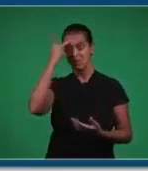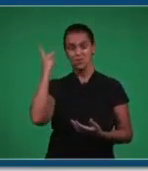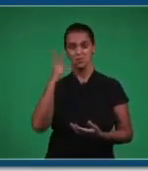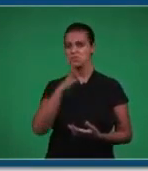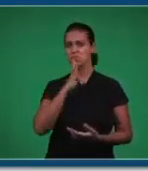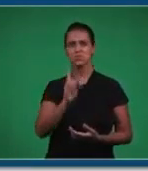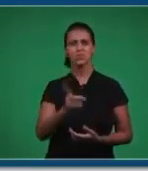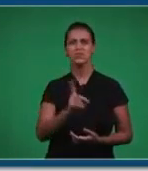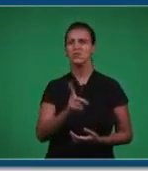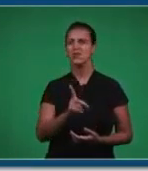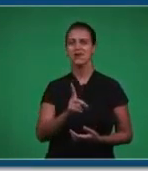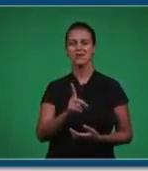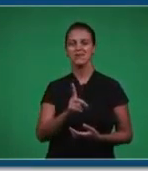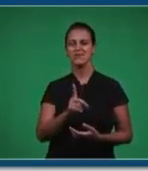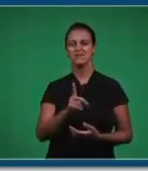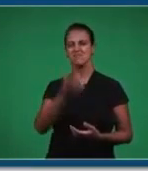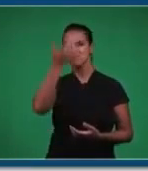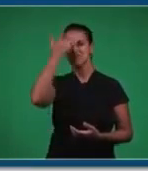know